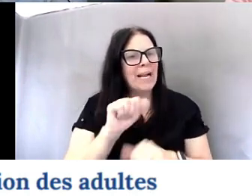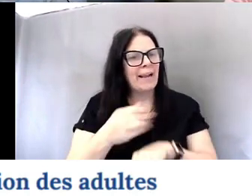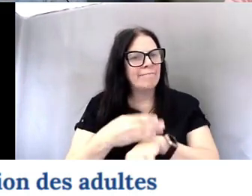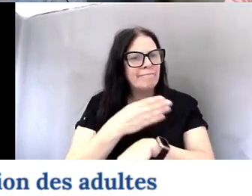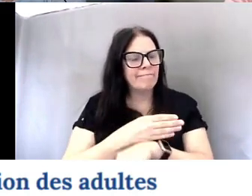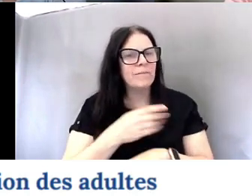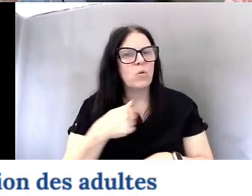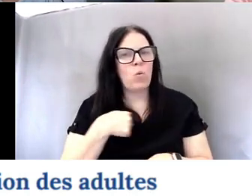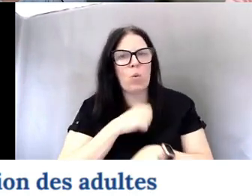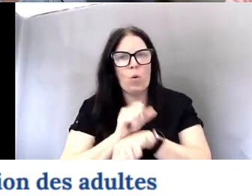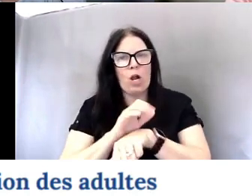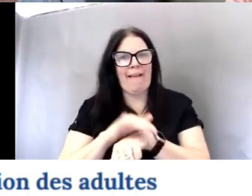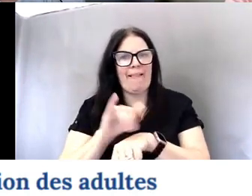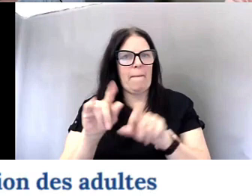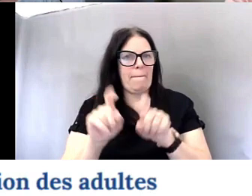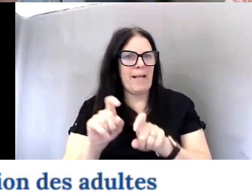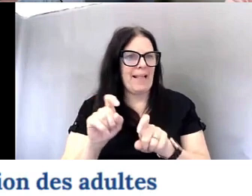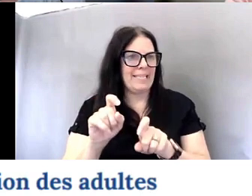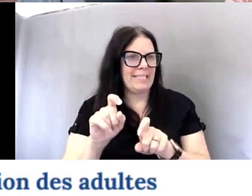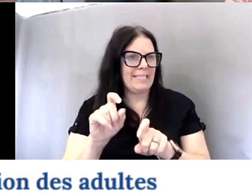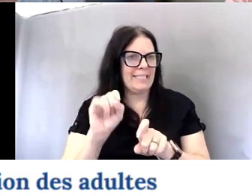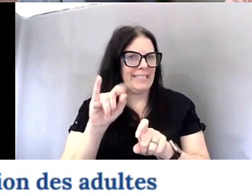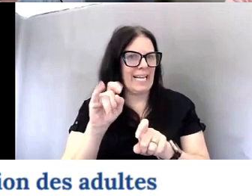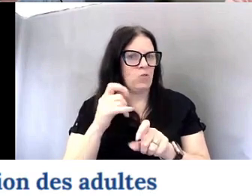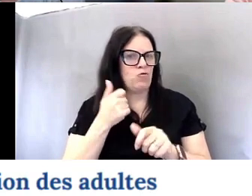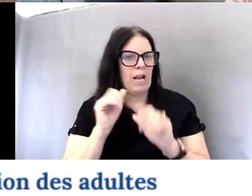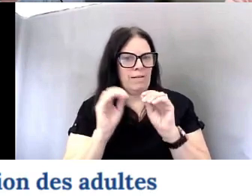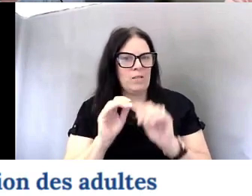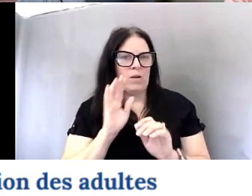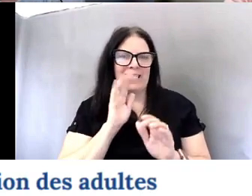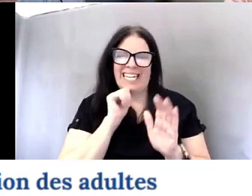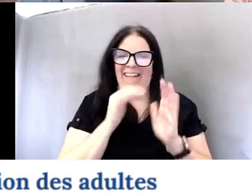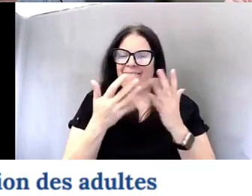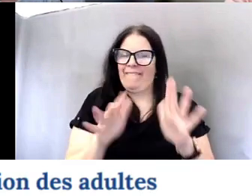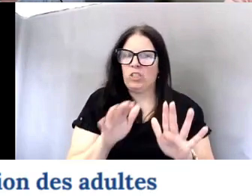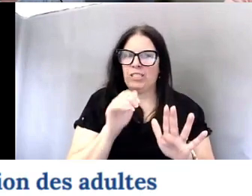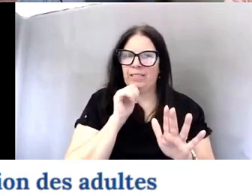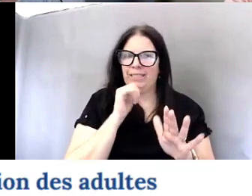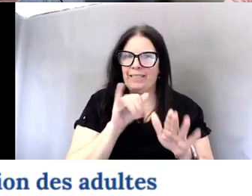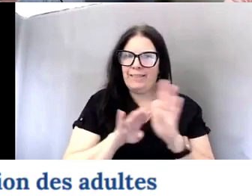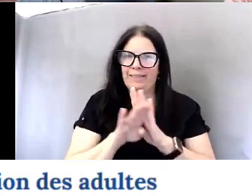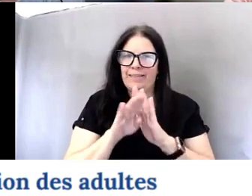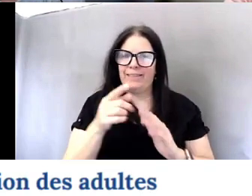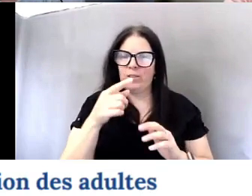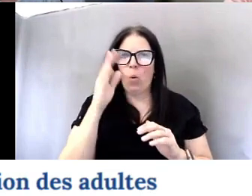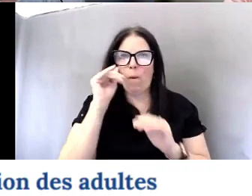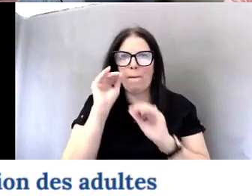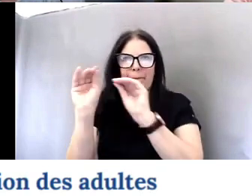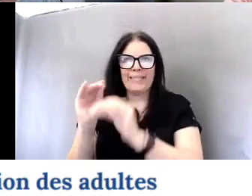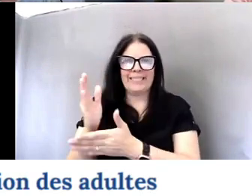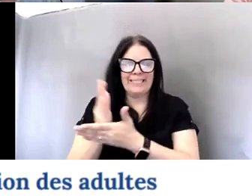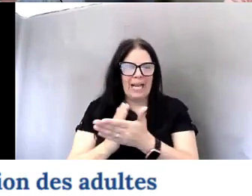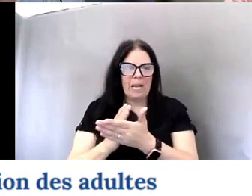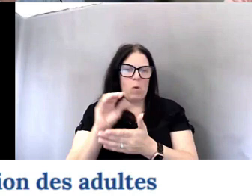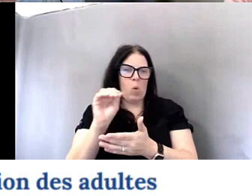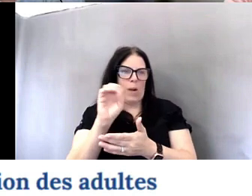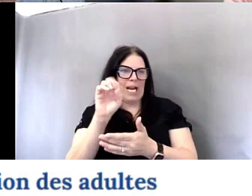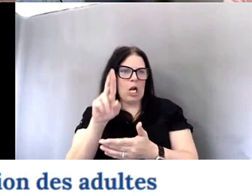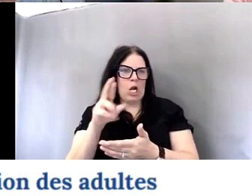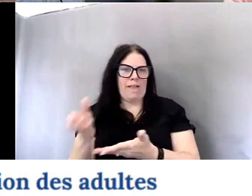working on this pilot site to assemble a small collection of OER resources.